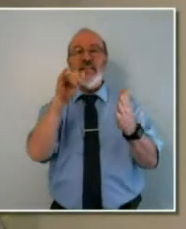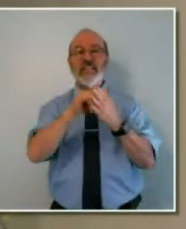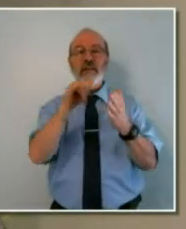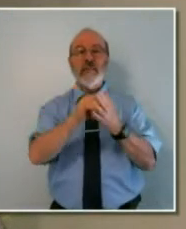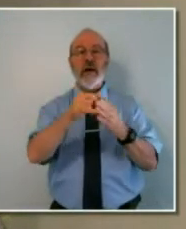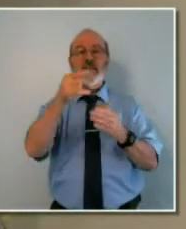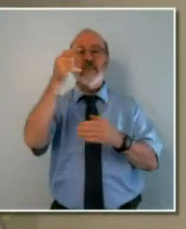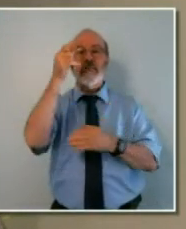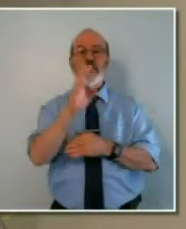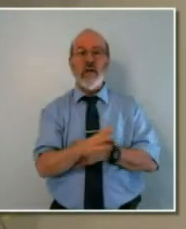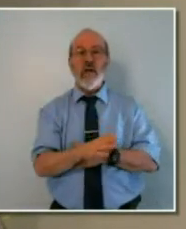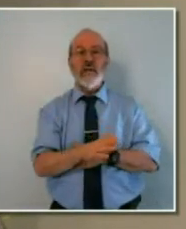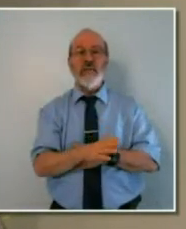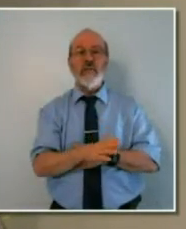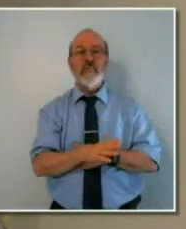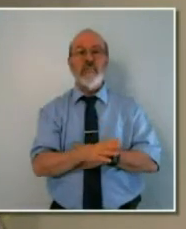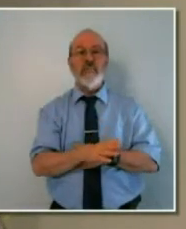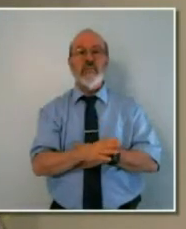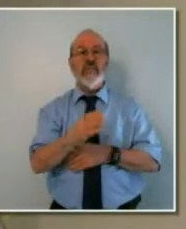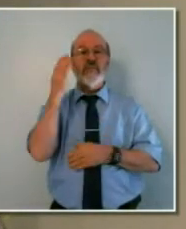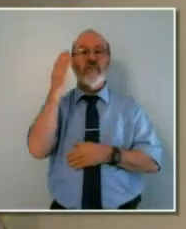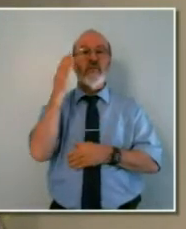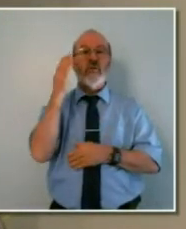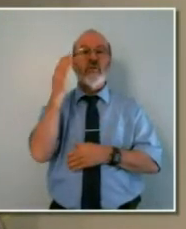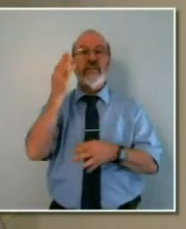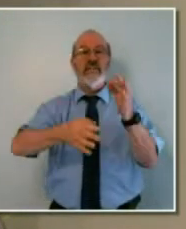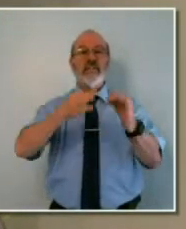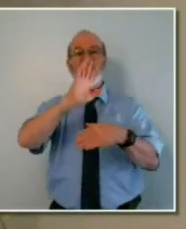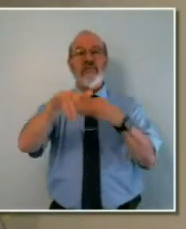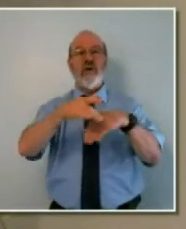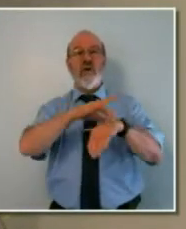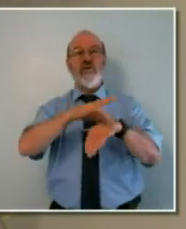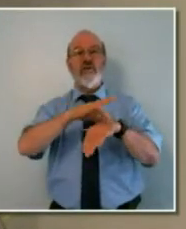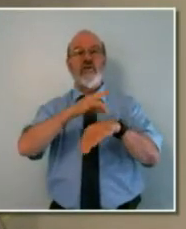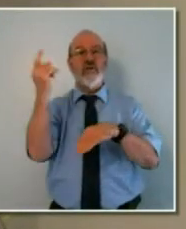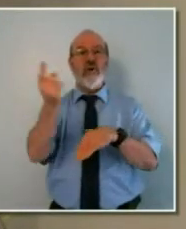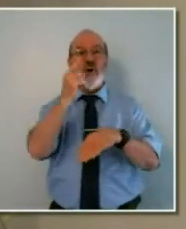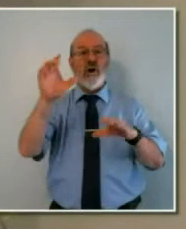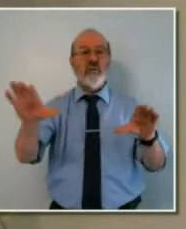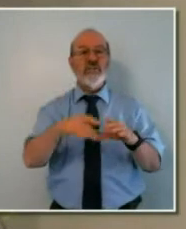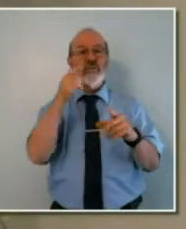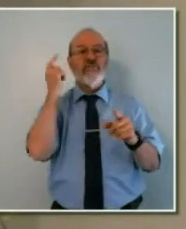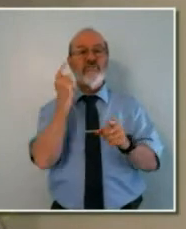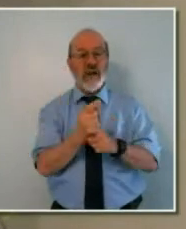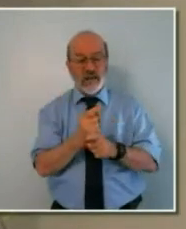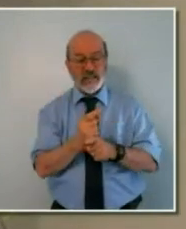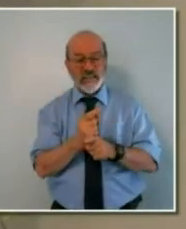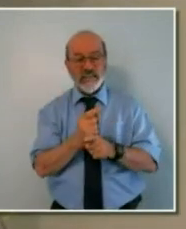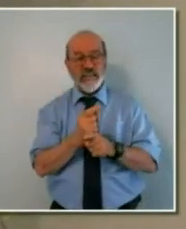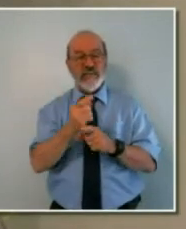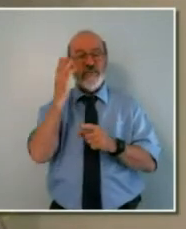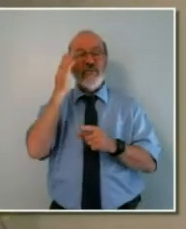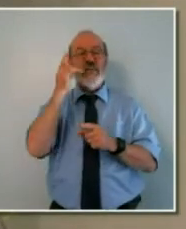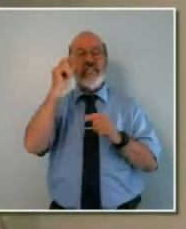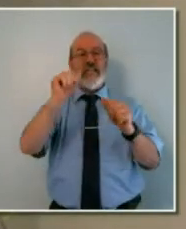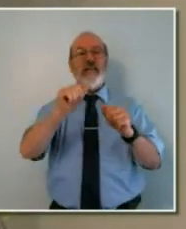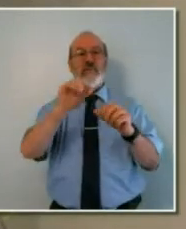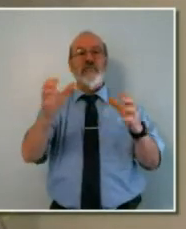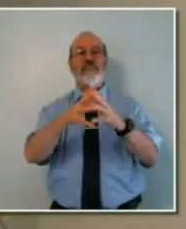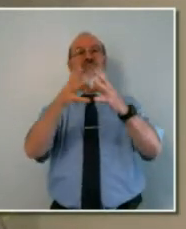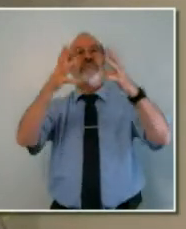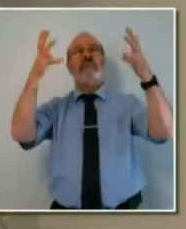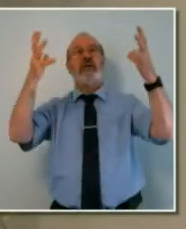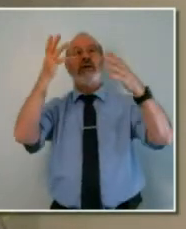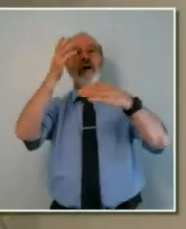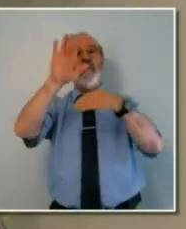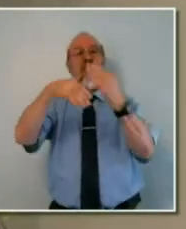if you know that the judge of all the earth will always do right, If you know that he's able to do exceeding abundantly above all that you